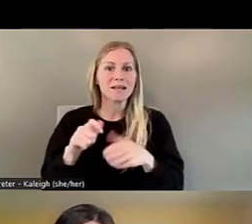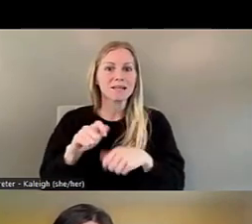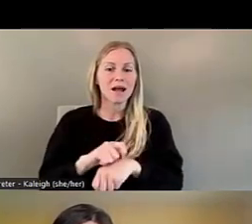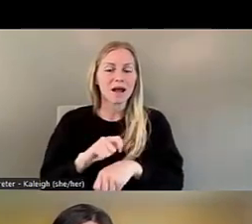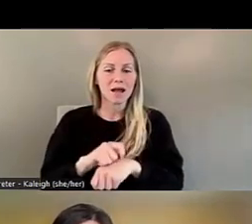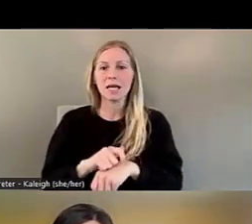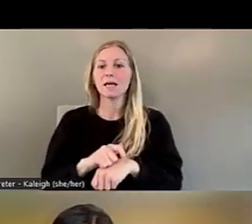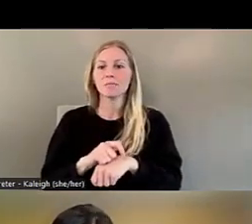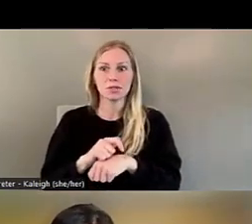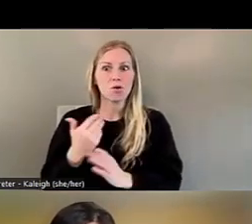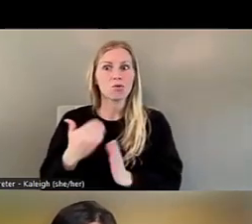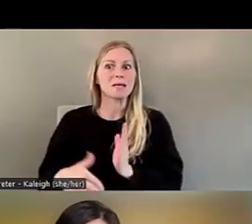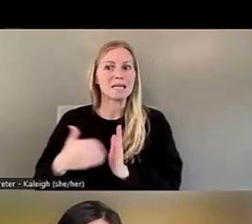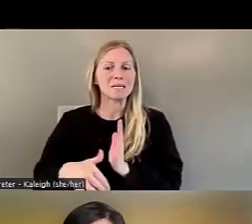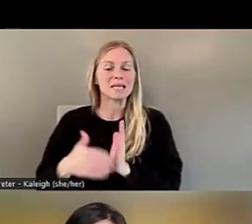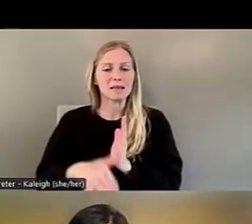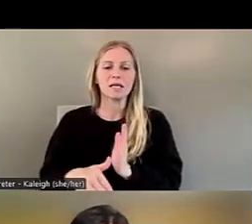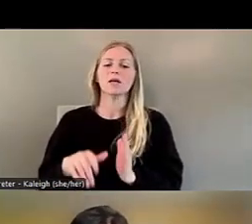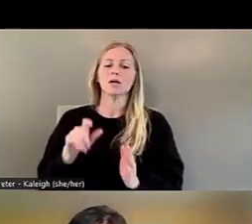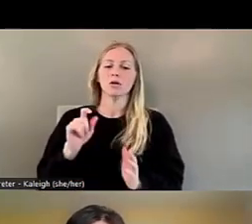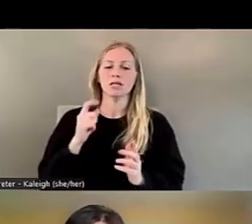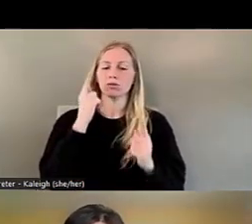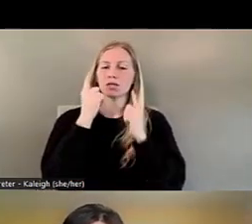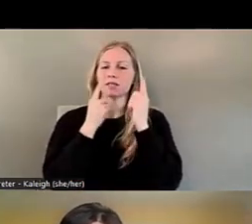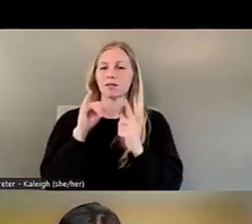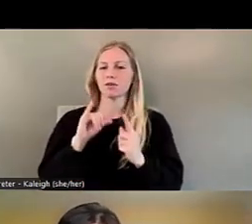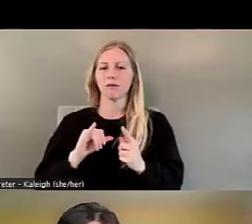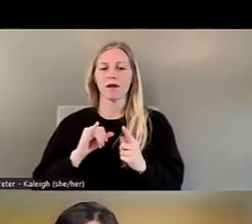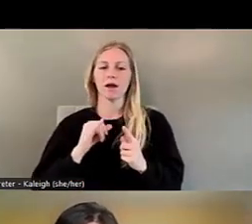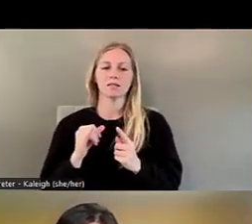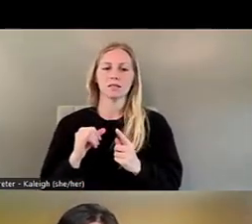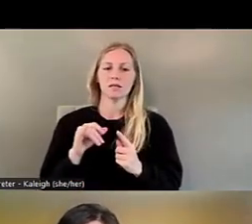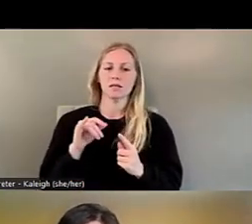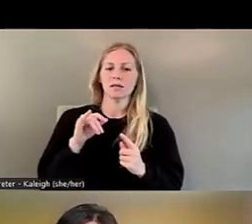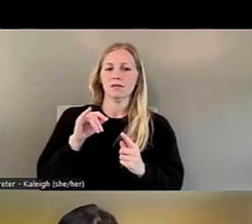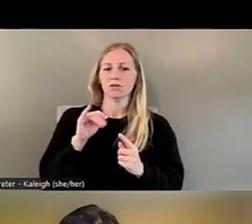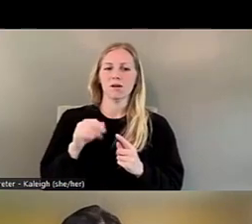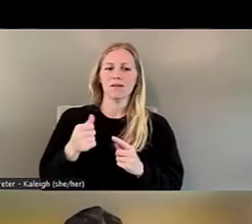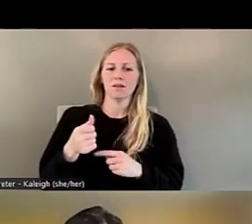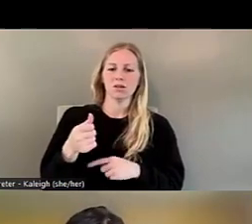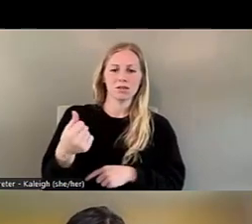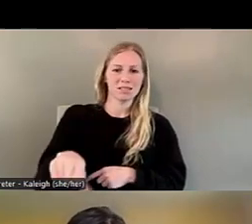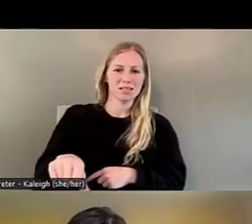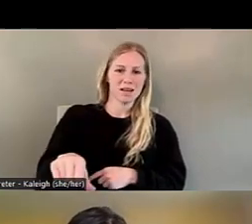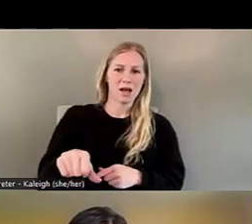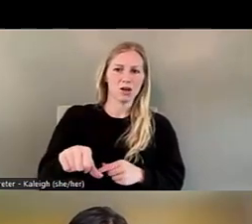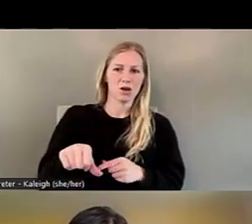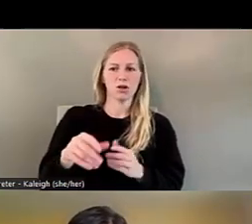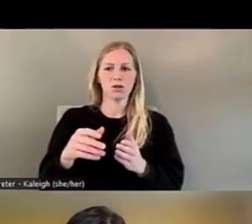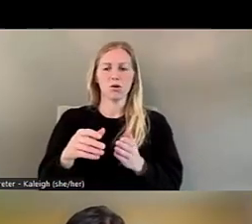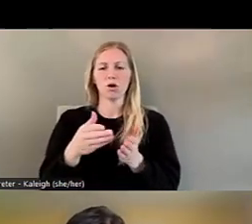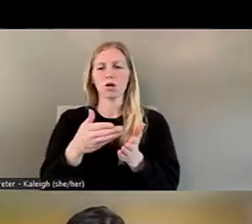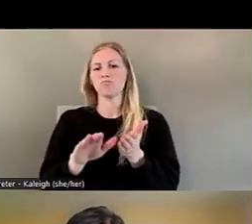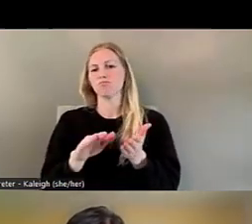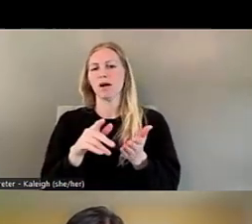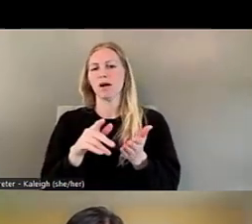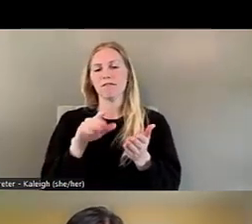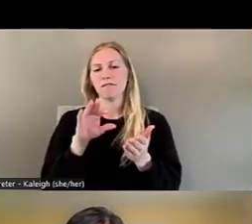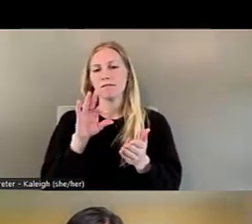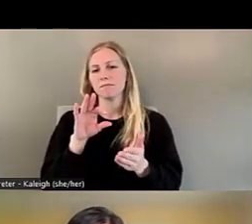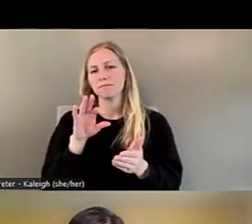in the federal analysis around whether there's been a denial of FAPE or denial of equal educational opportunity.